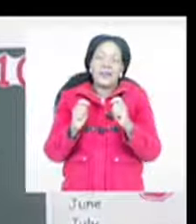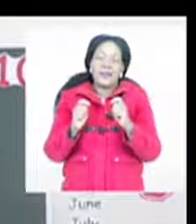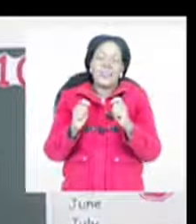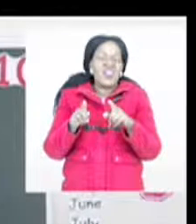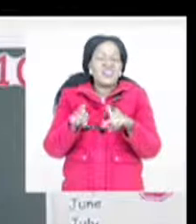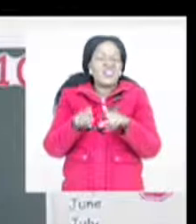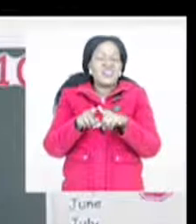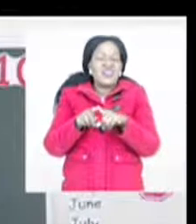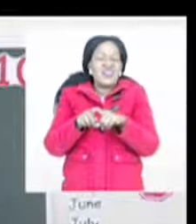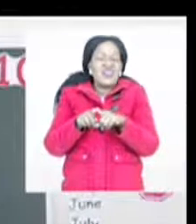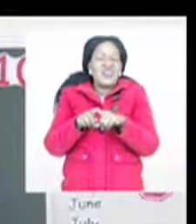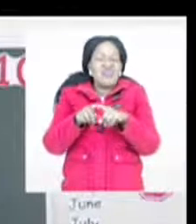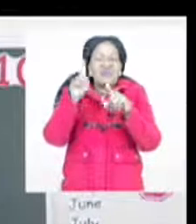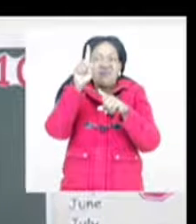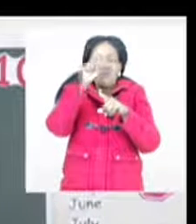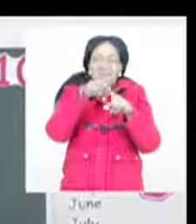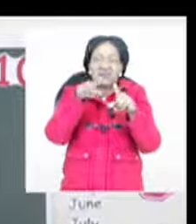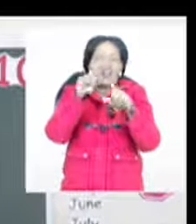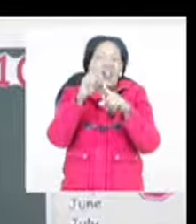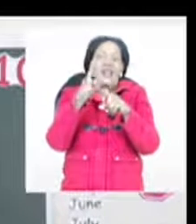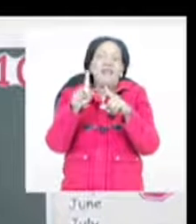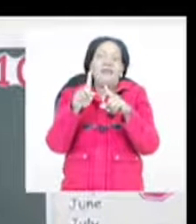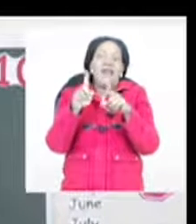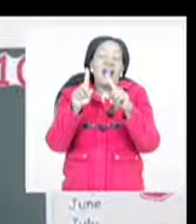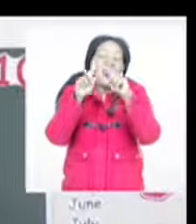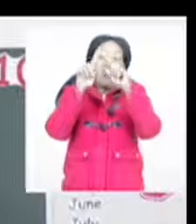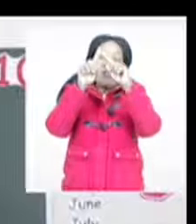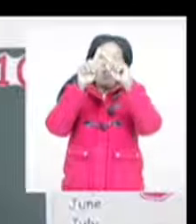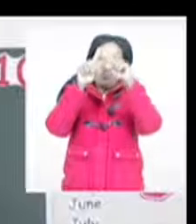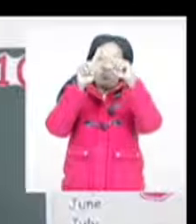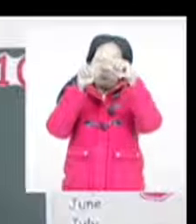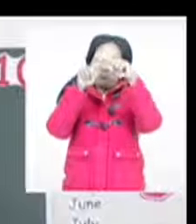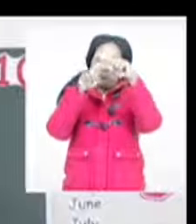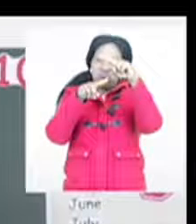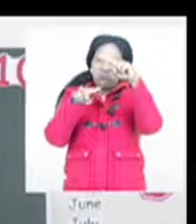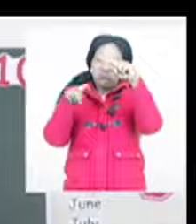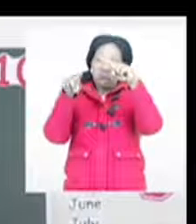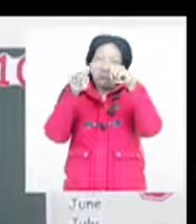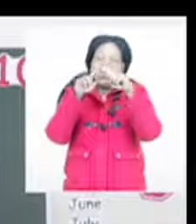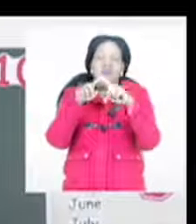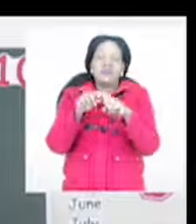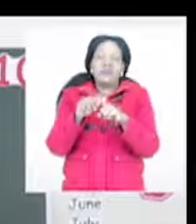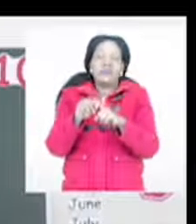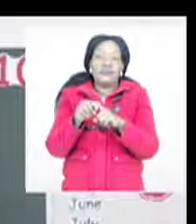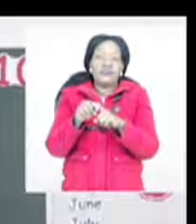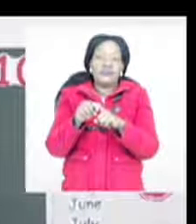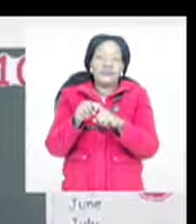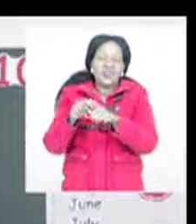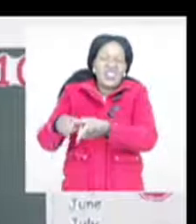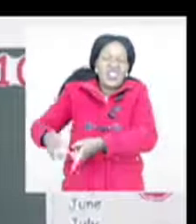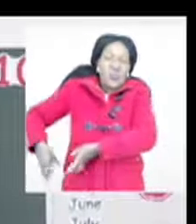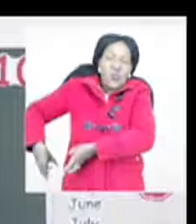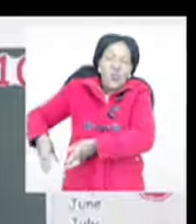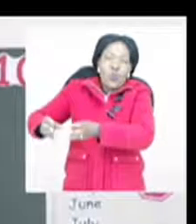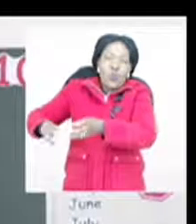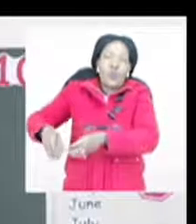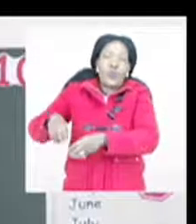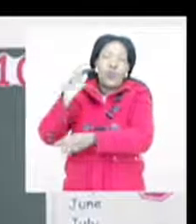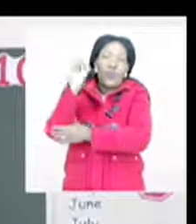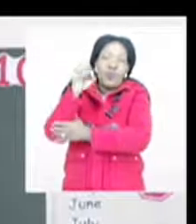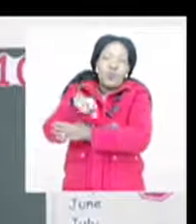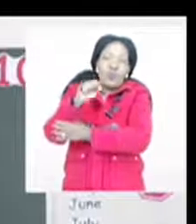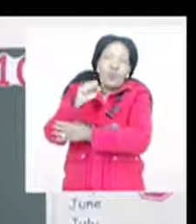circle, but not exactly like a circle. What do we call this? It's a rugby ball. Who likes to play